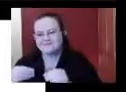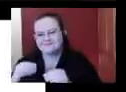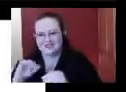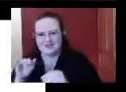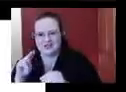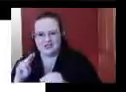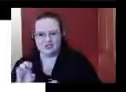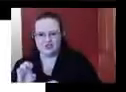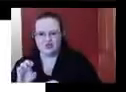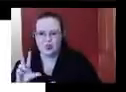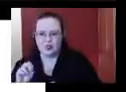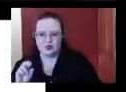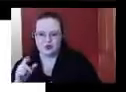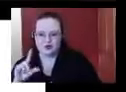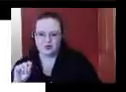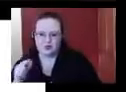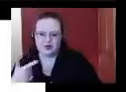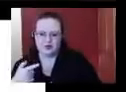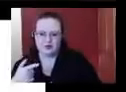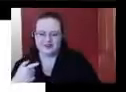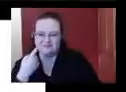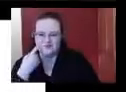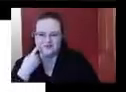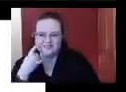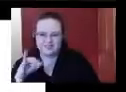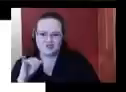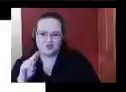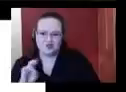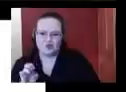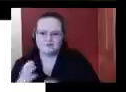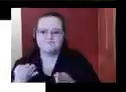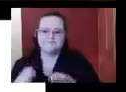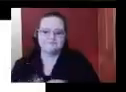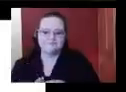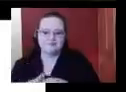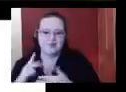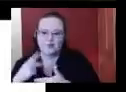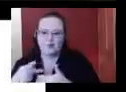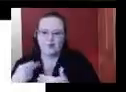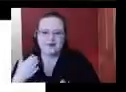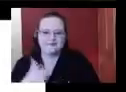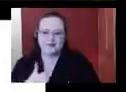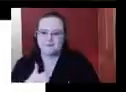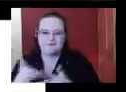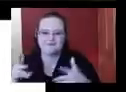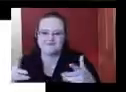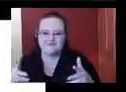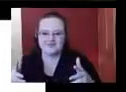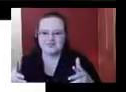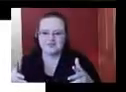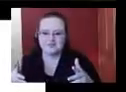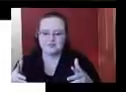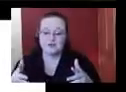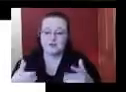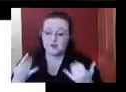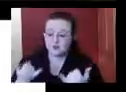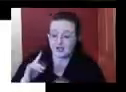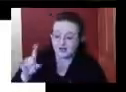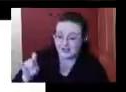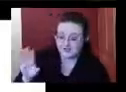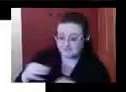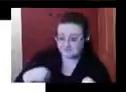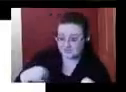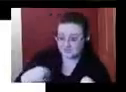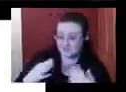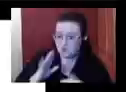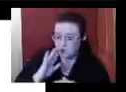on June the 30th, 2021. We are currently awaiting further guidance from the ministry on whether this program will be available